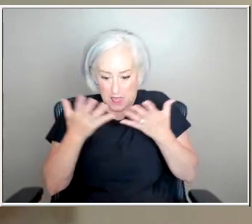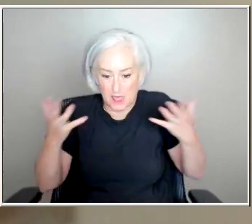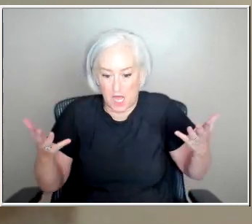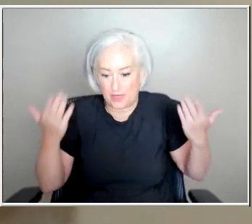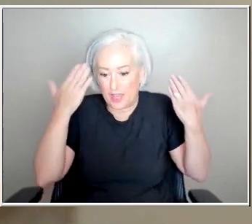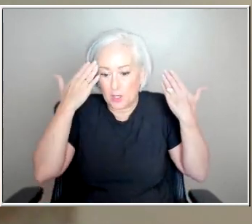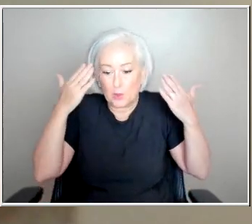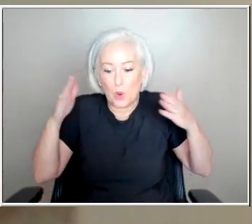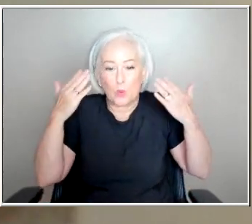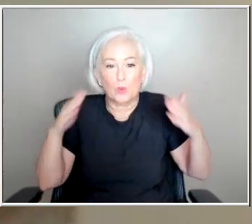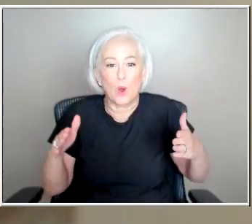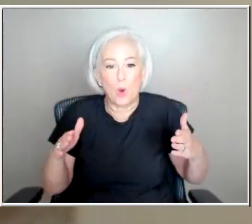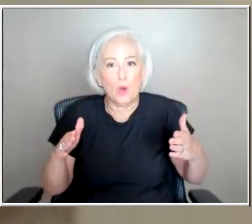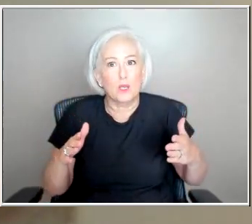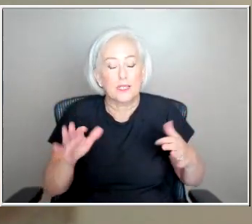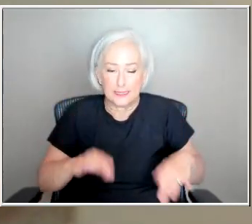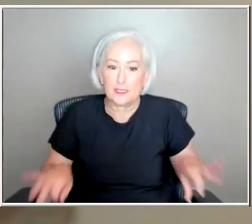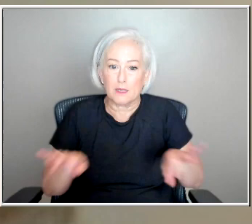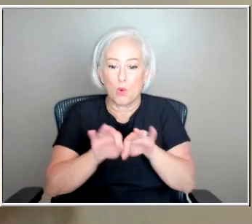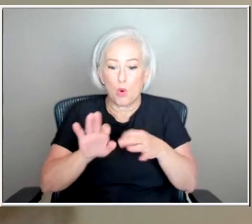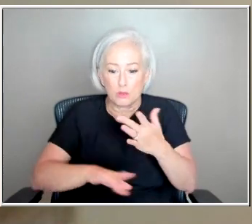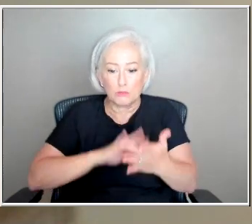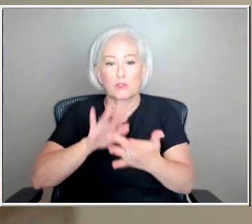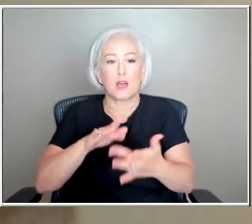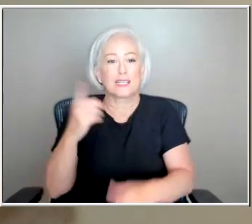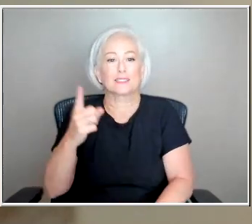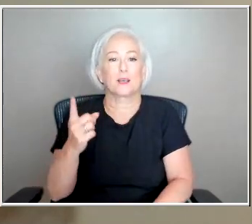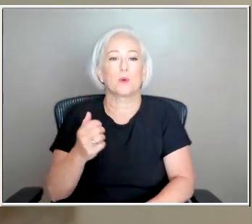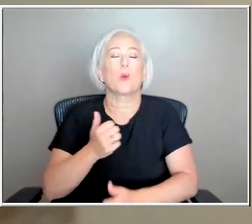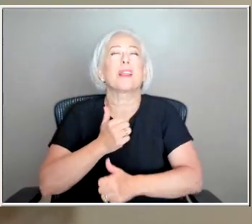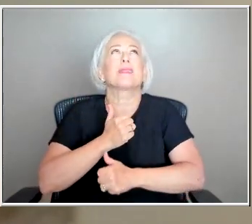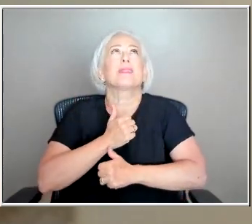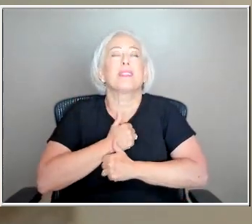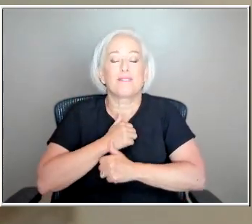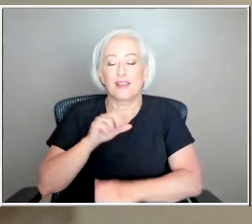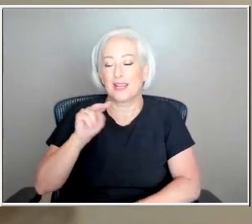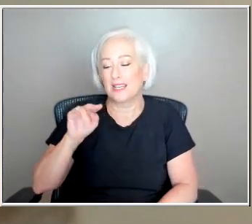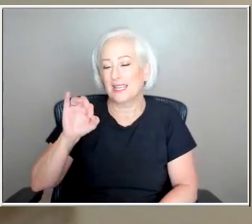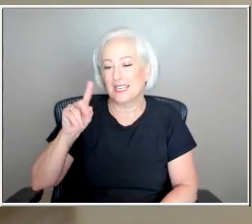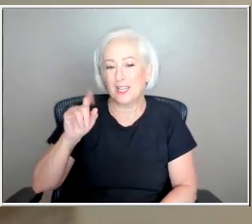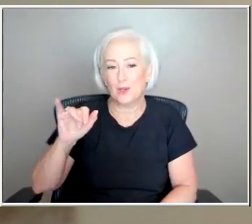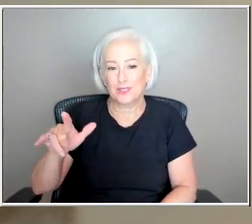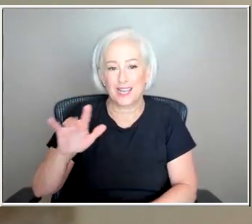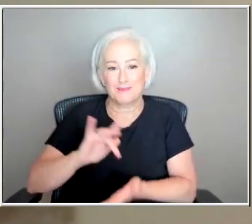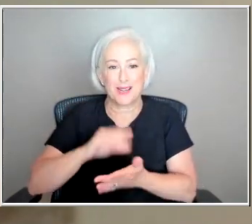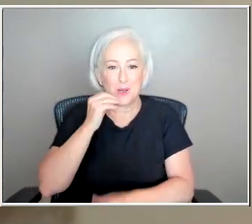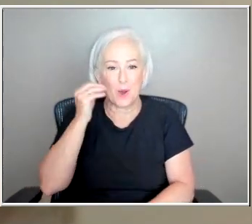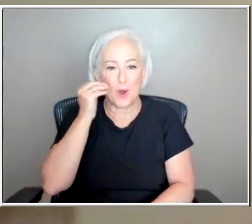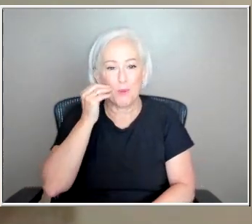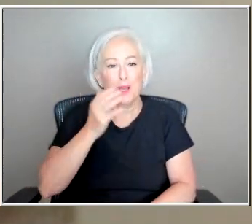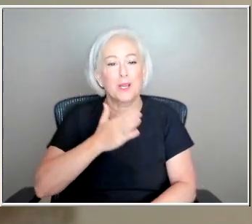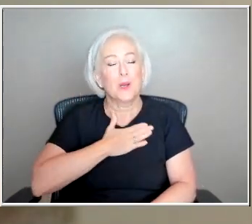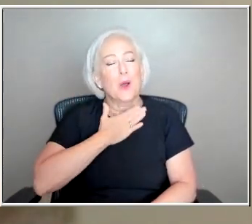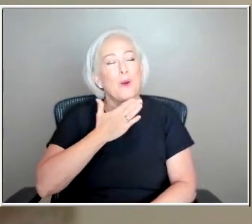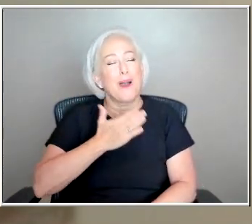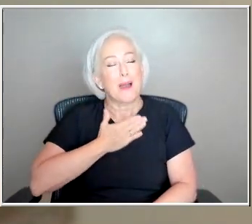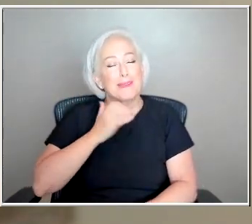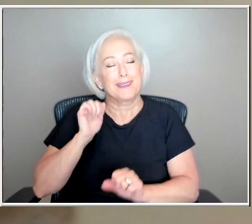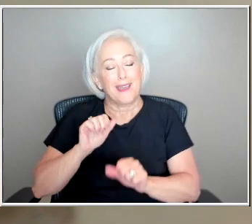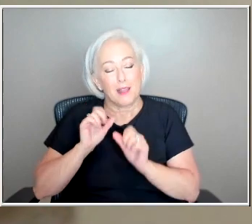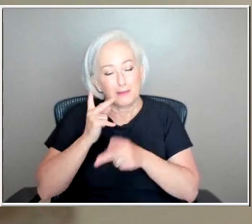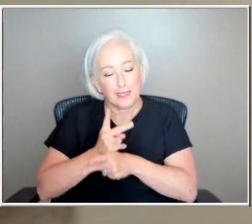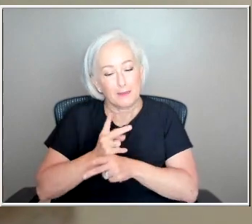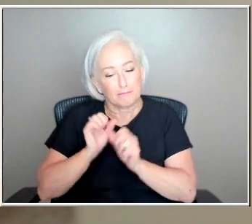contact. So we love the Neonatal Medical Home and are so grateful that Dallas can keep going there, and we will keep her there as long as